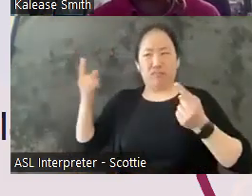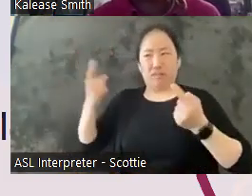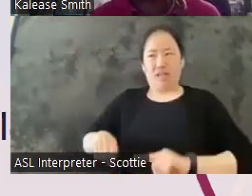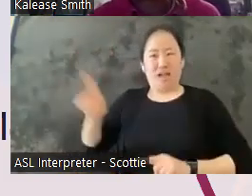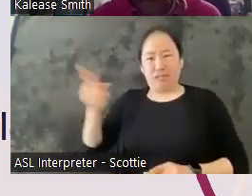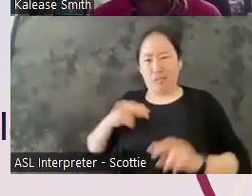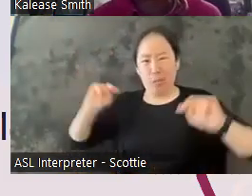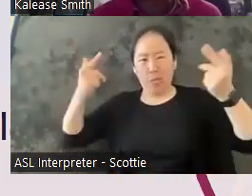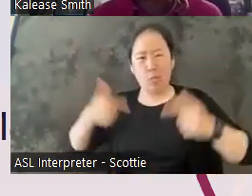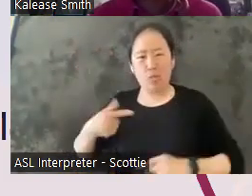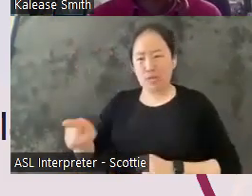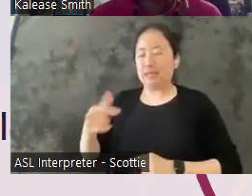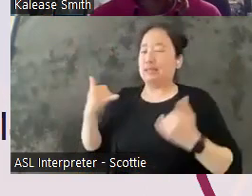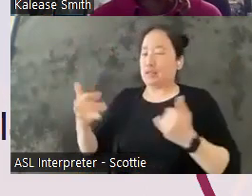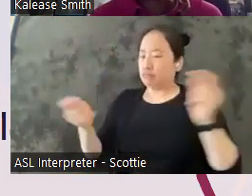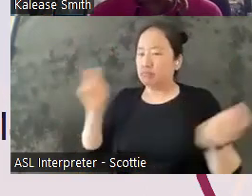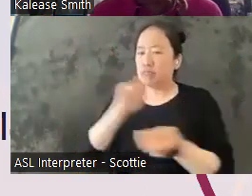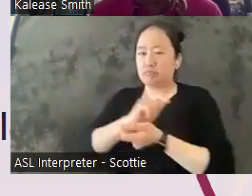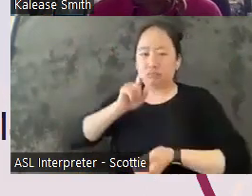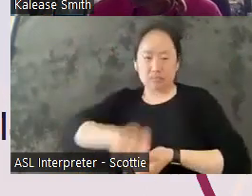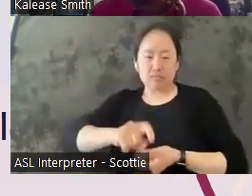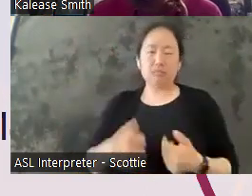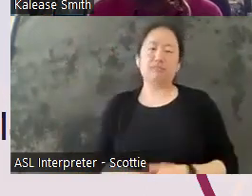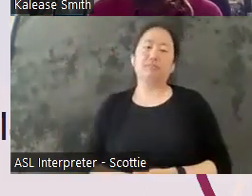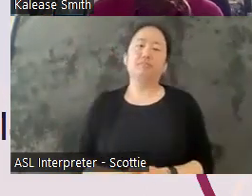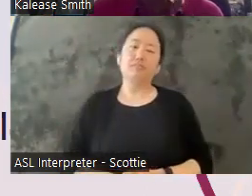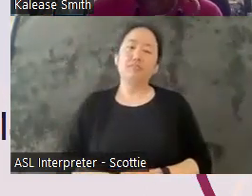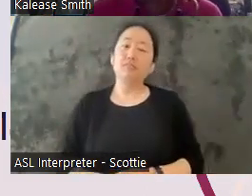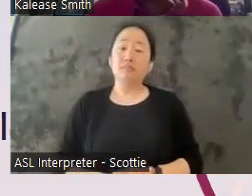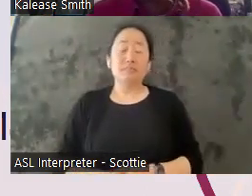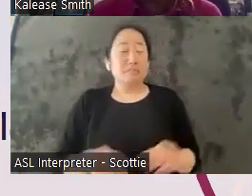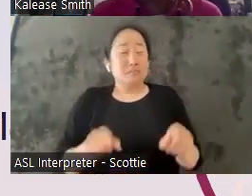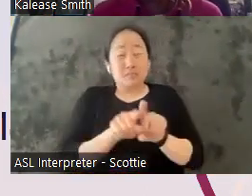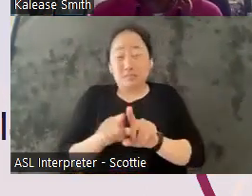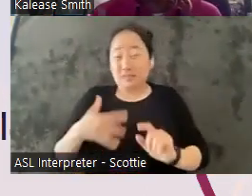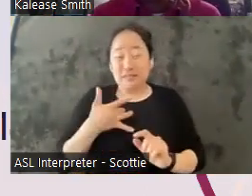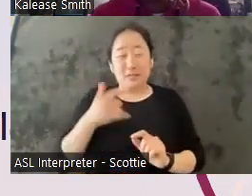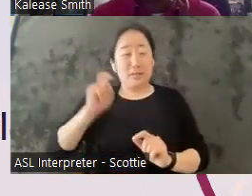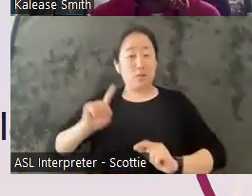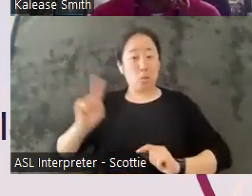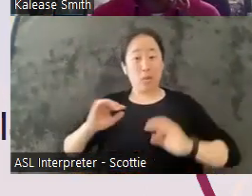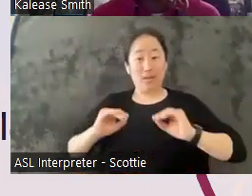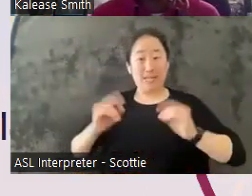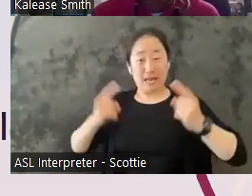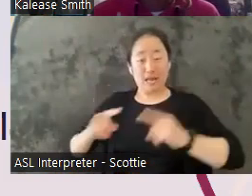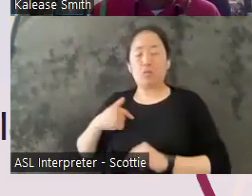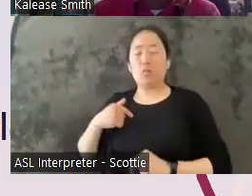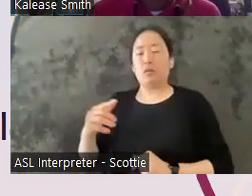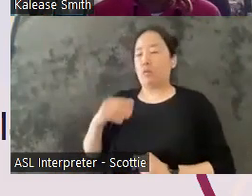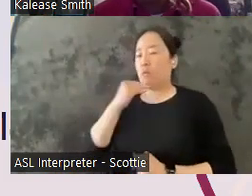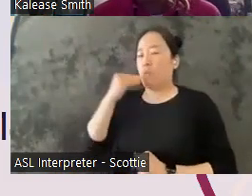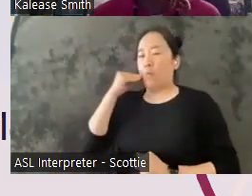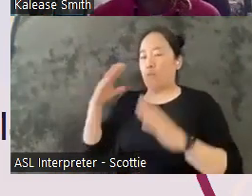have to do things different. But I also believe that a lot of it has to happen in the home. Parents, whether they know it or not, they